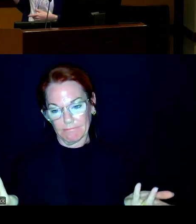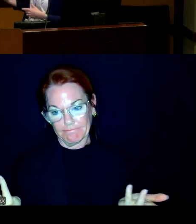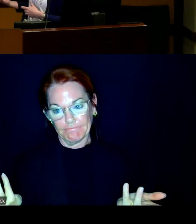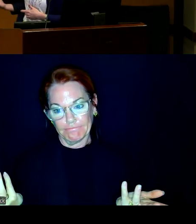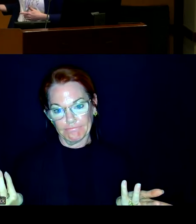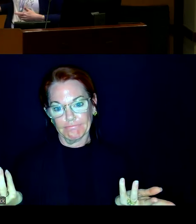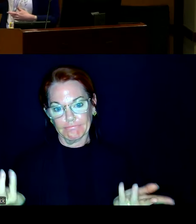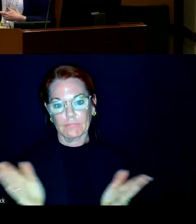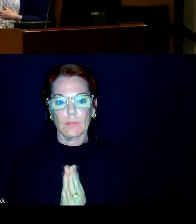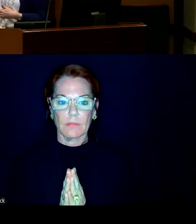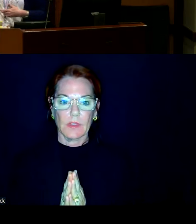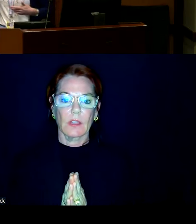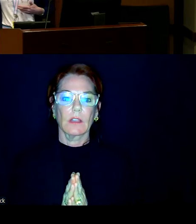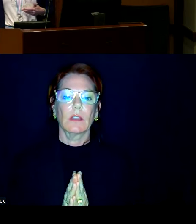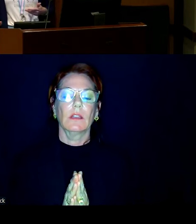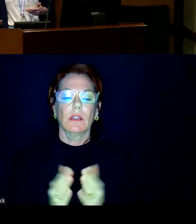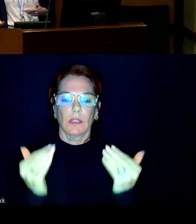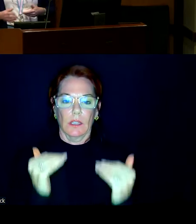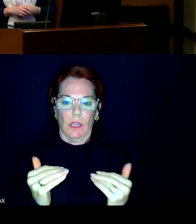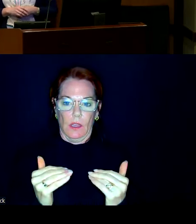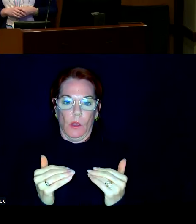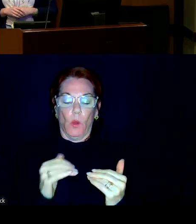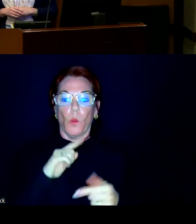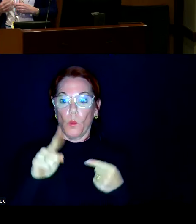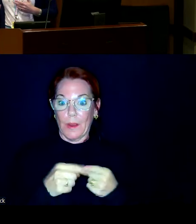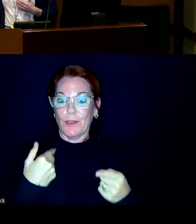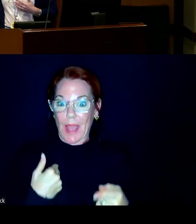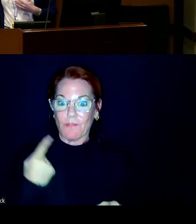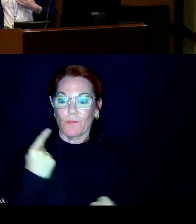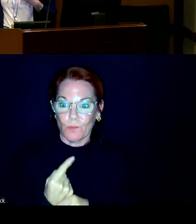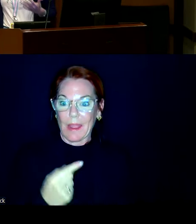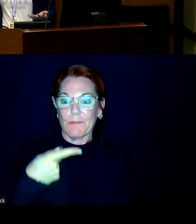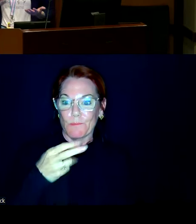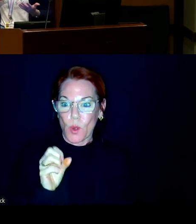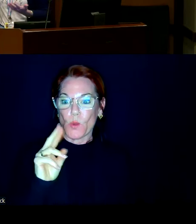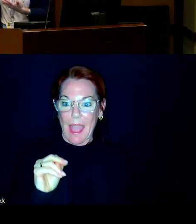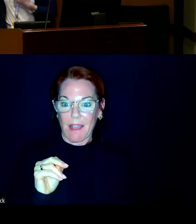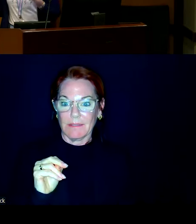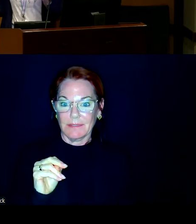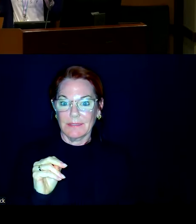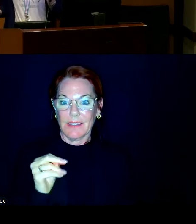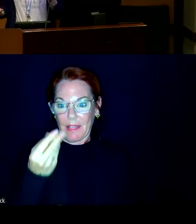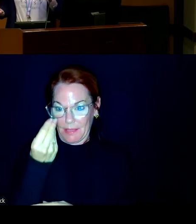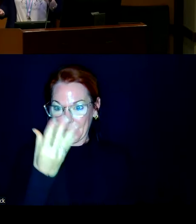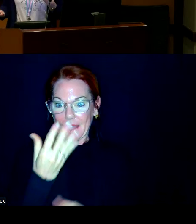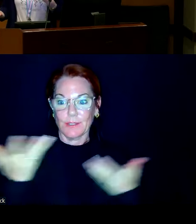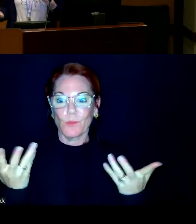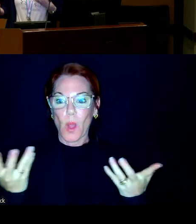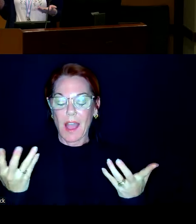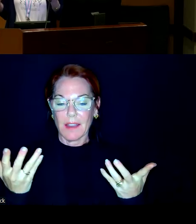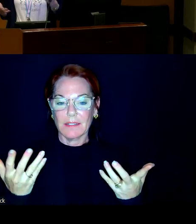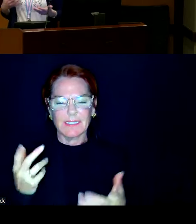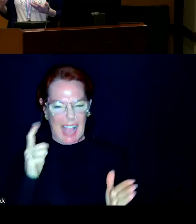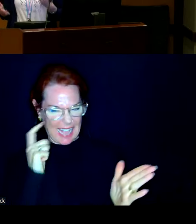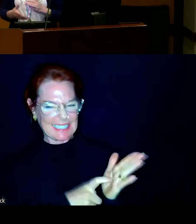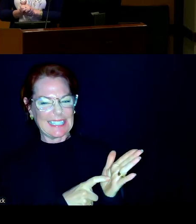So getting pronouns right means I see you, that I accept you. And there's different ways to do better with getting the pronouns right.